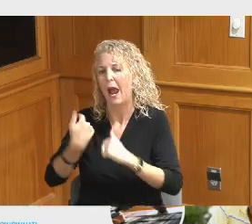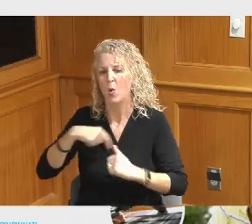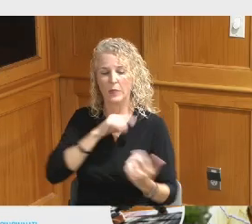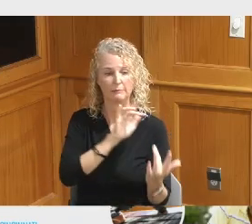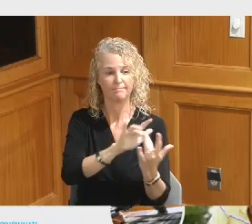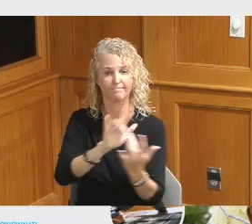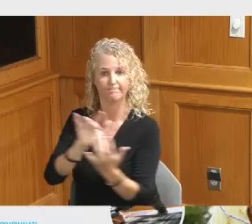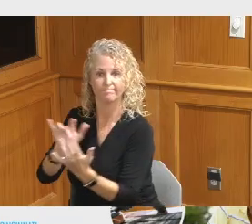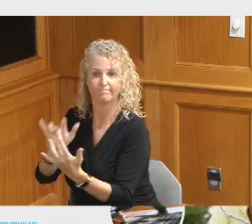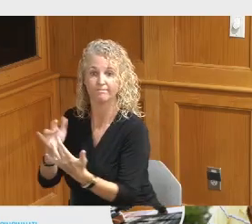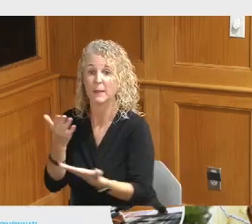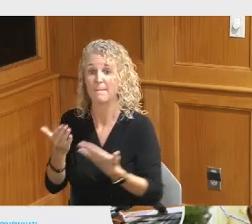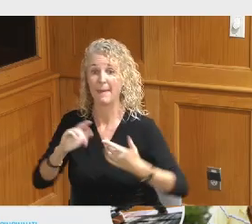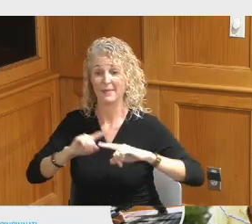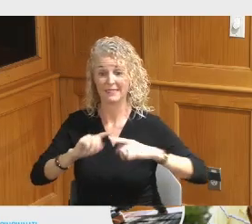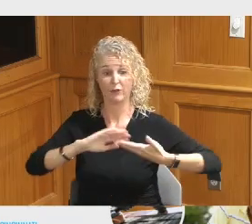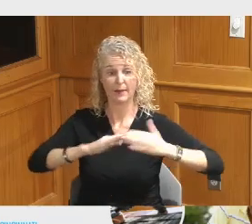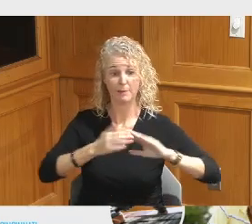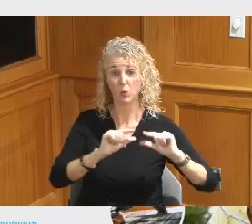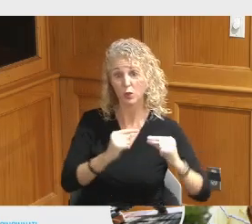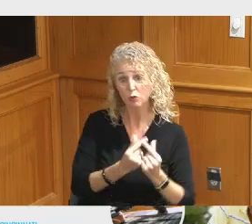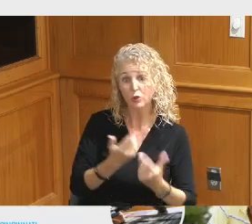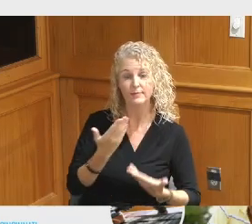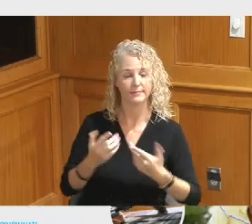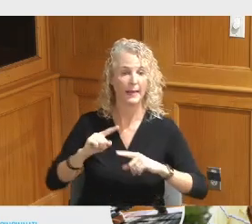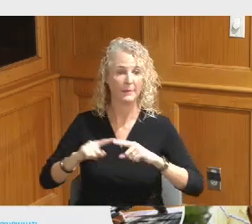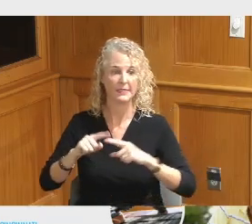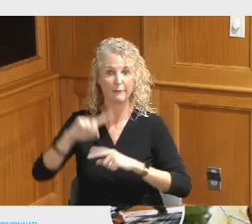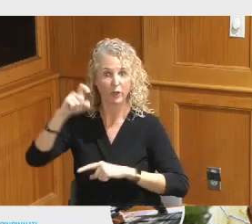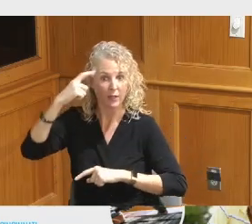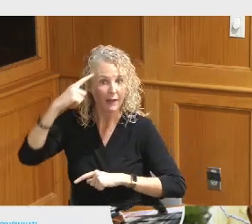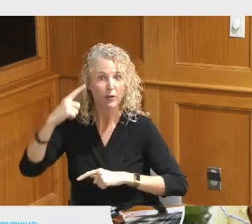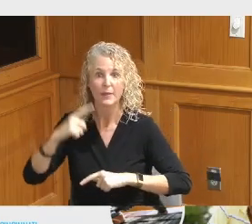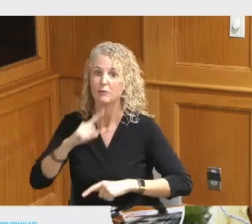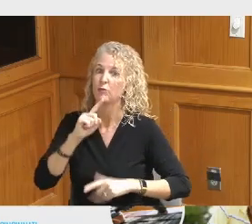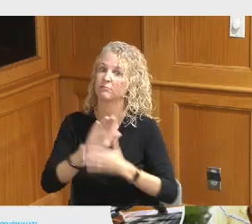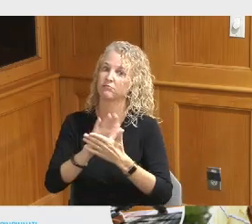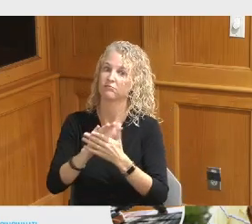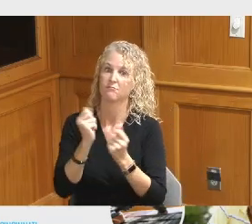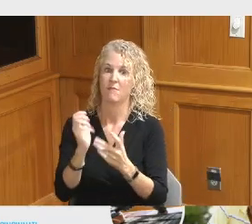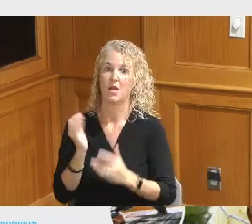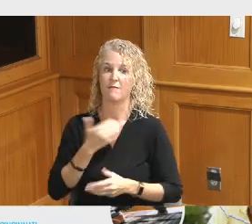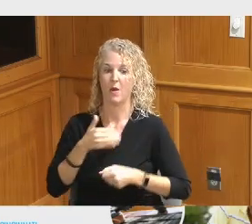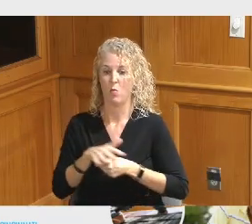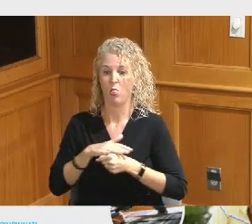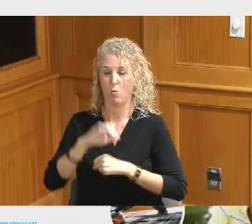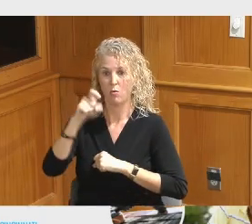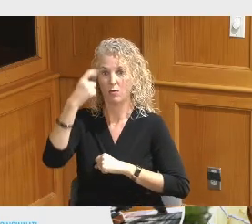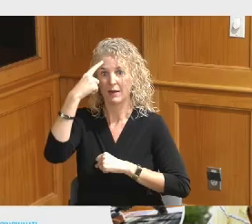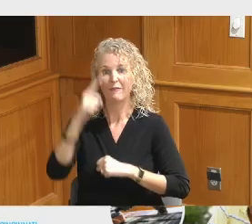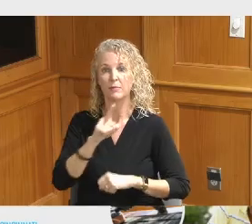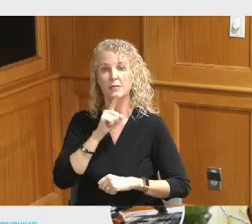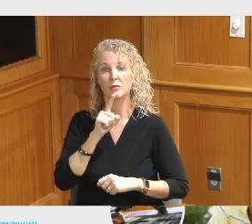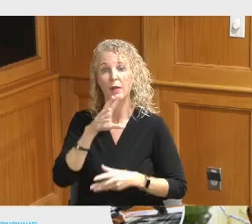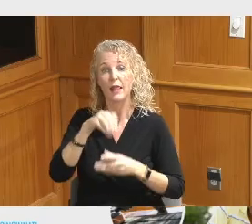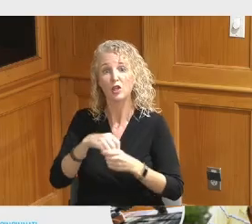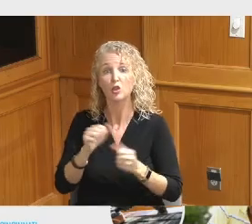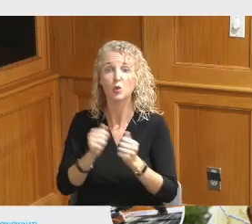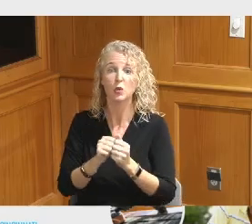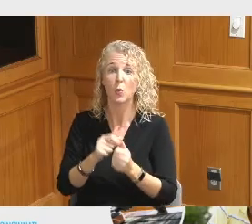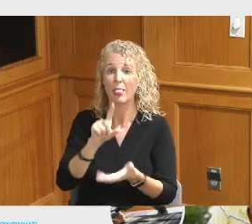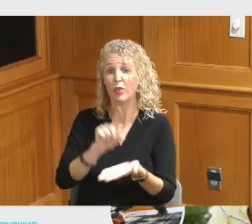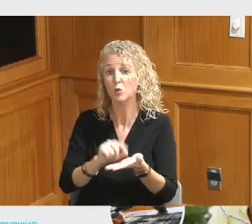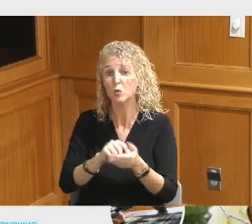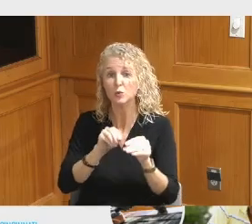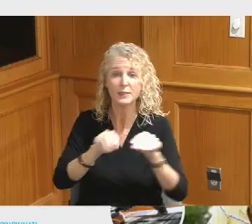outreach, partnering with community and civic groups and with municipalities. Big shout out to a lot of our jurisdictions who have included this in their